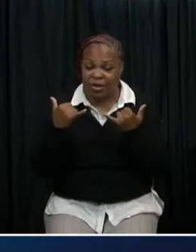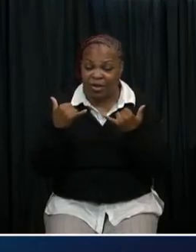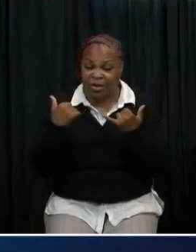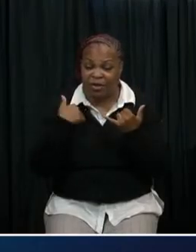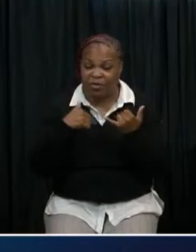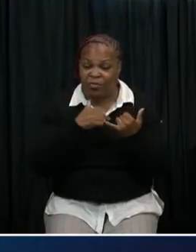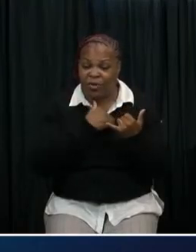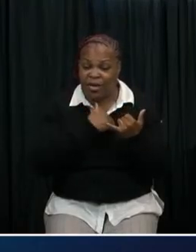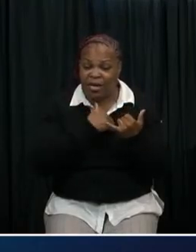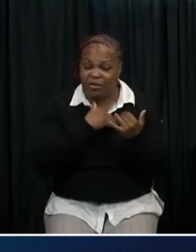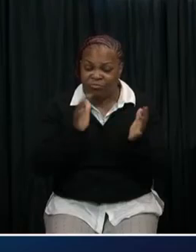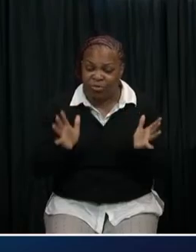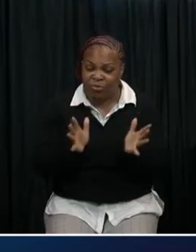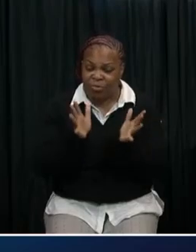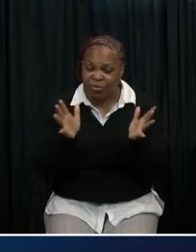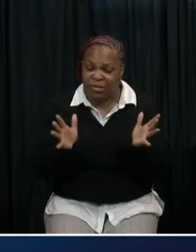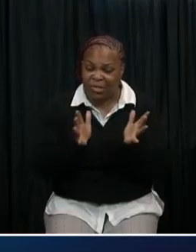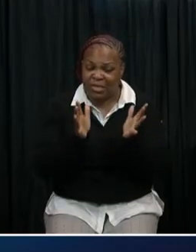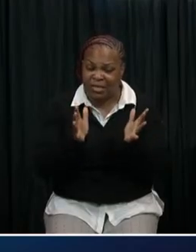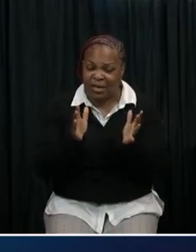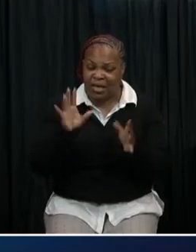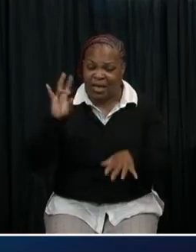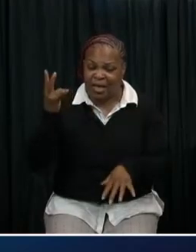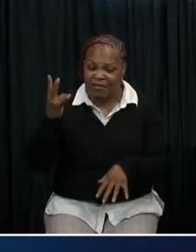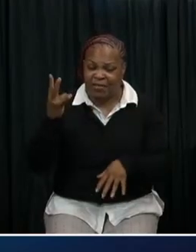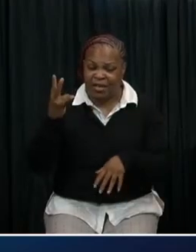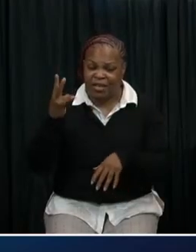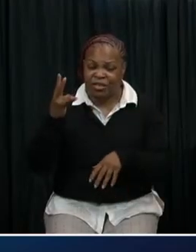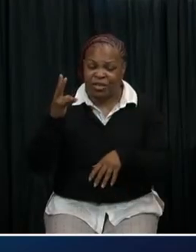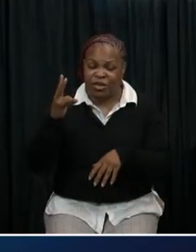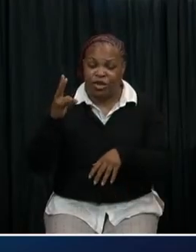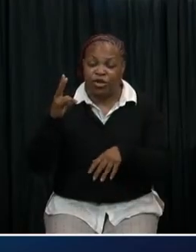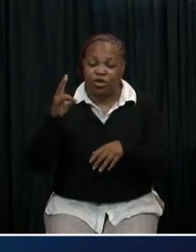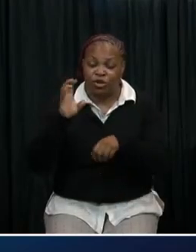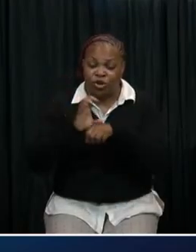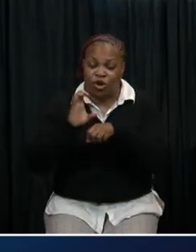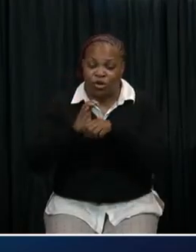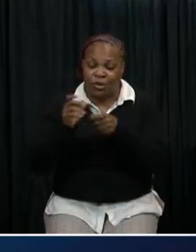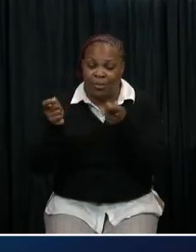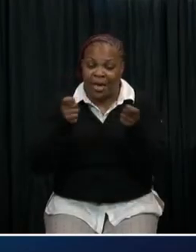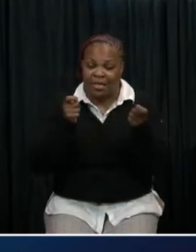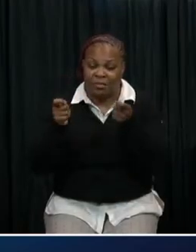promoting this Adventist church management system, but in the